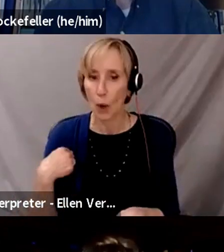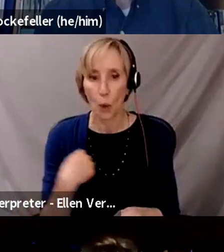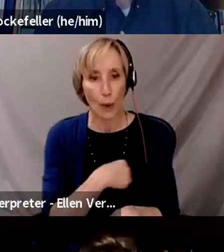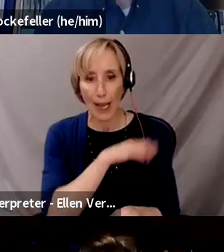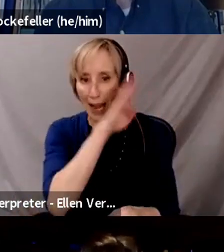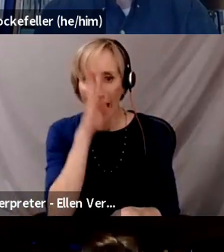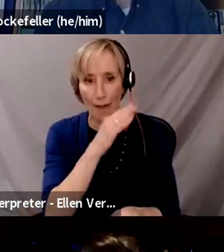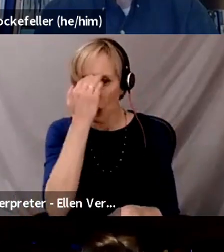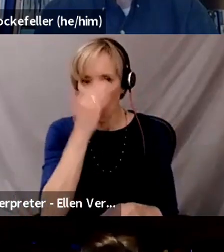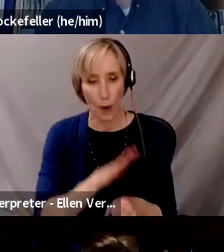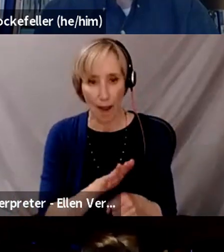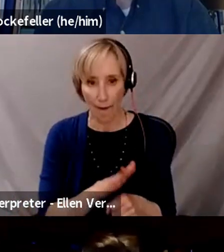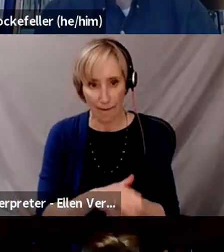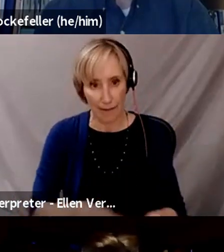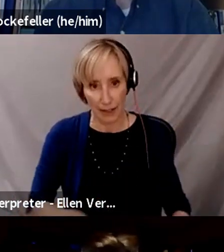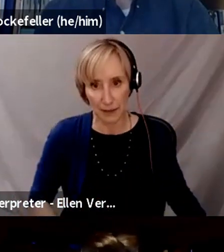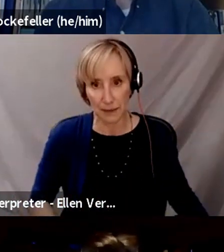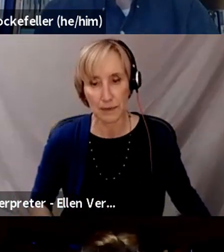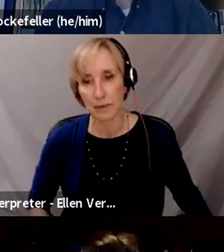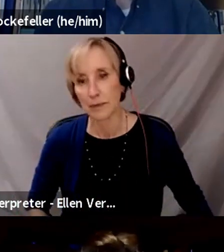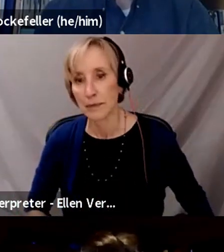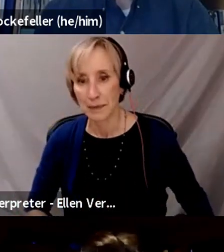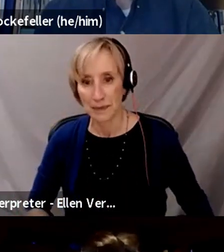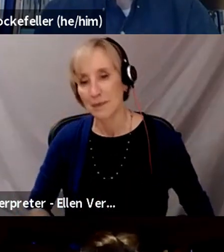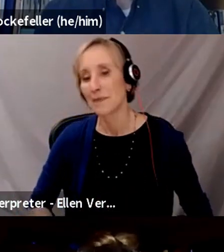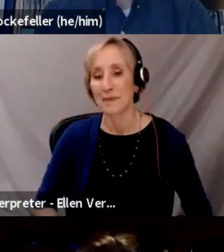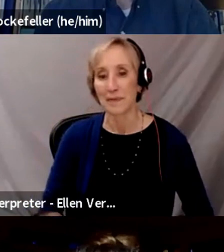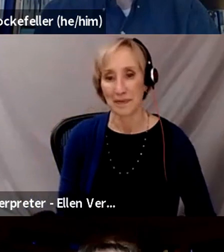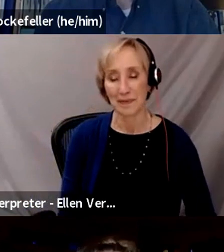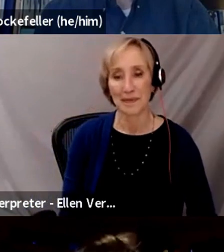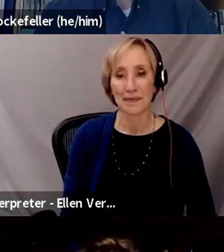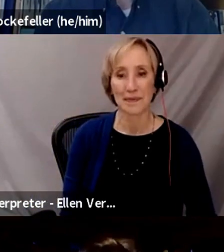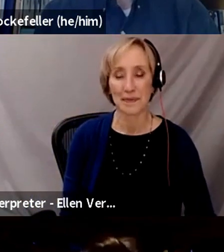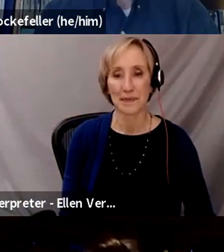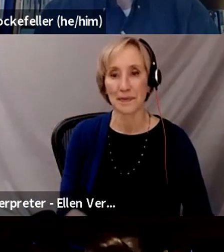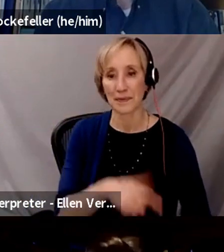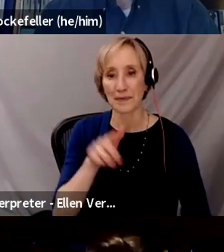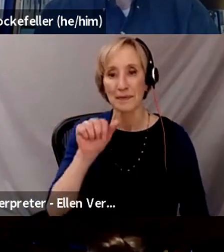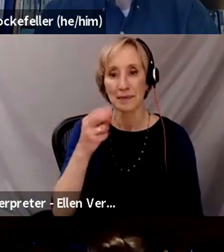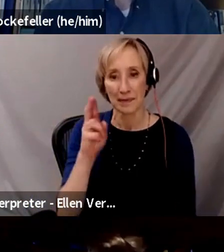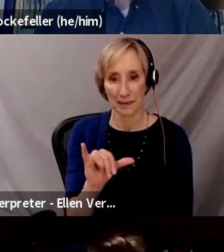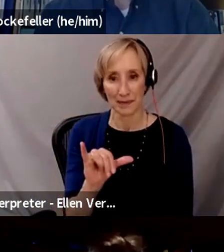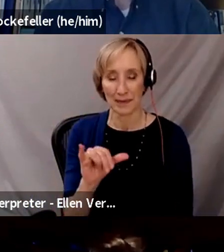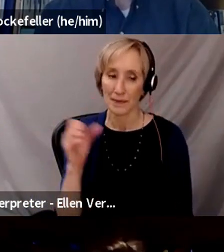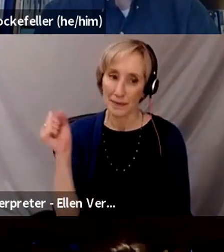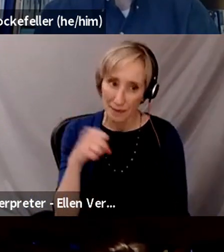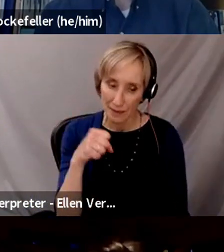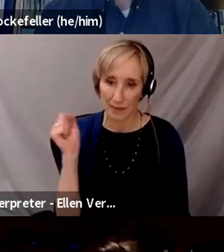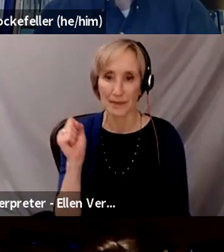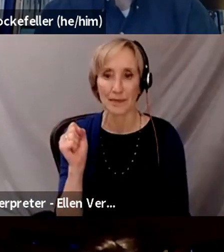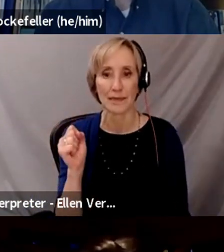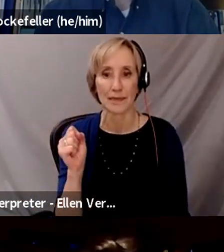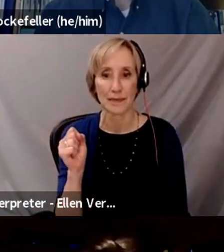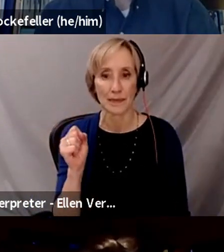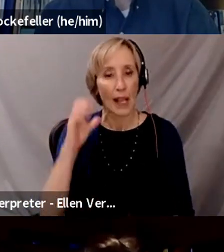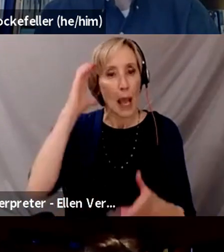Yeah, go ahead, Ashley. Sorry, I saw that Lorelei also had her hand up, but I think to piggyback off what you said, Thomas, is